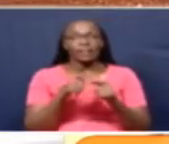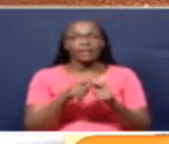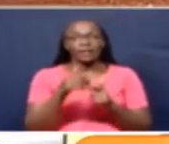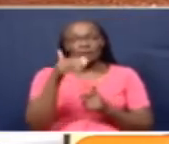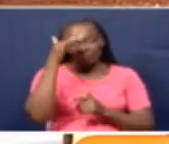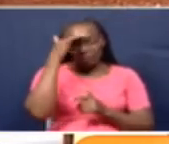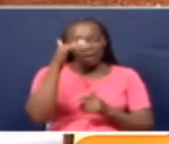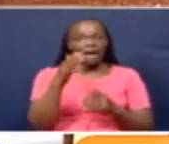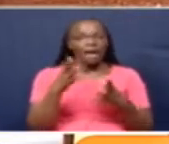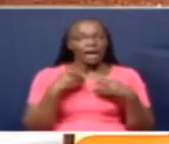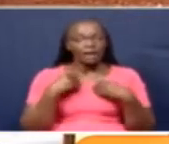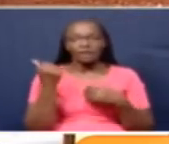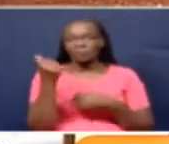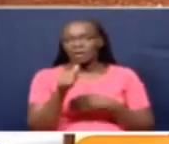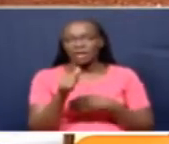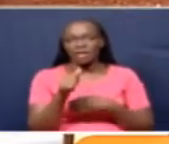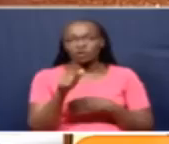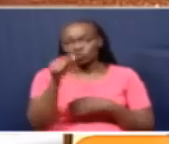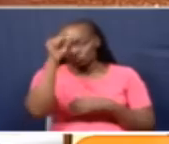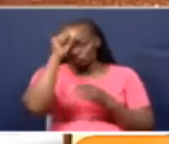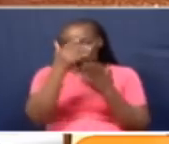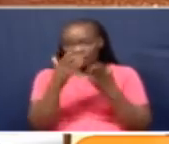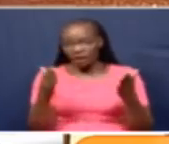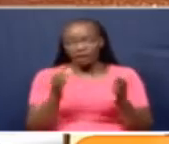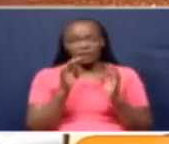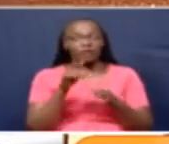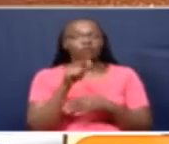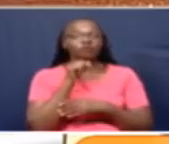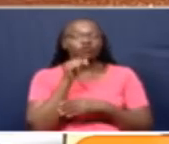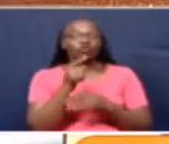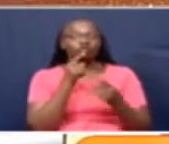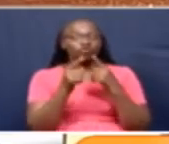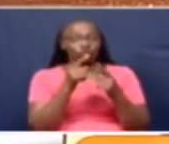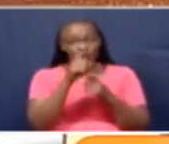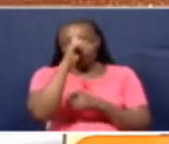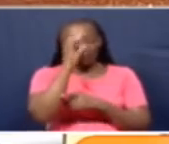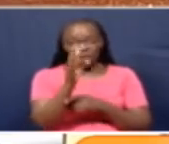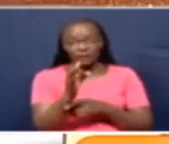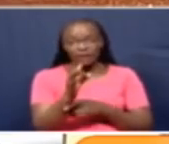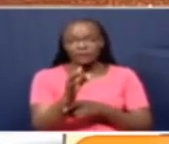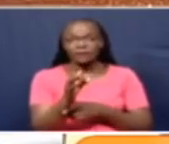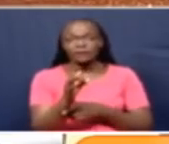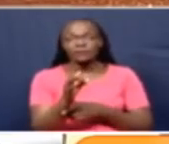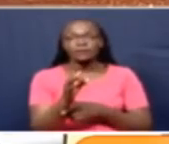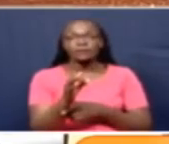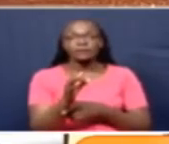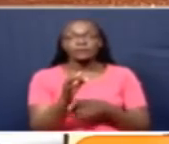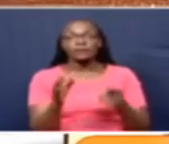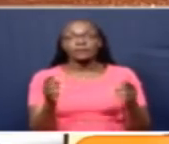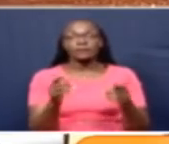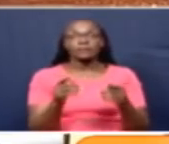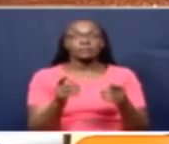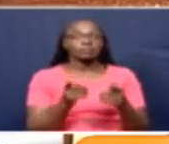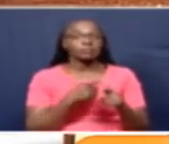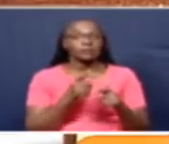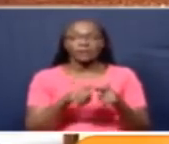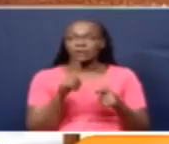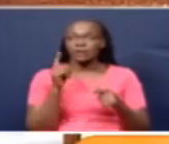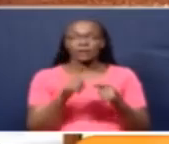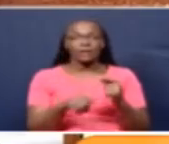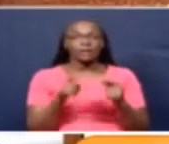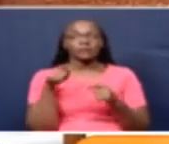No. If you don't talk to him seriously, you know, I tell you, he came to London